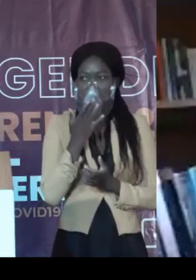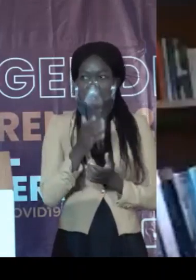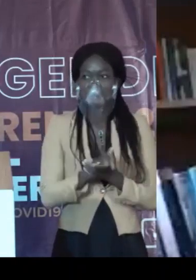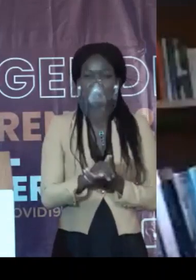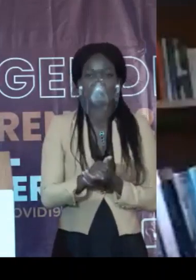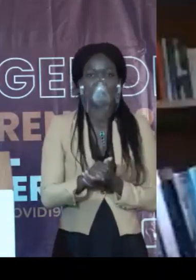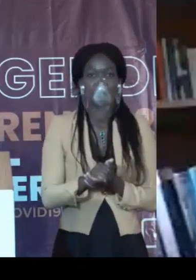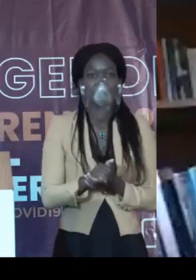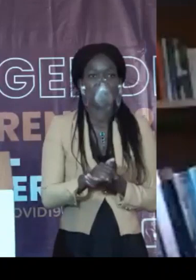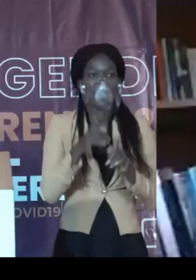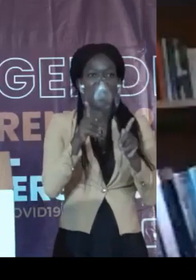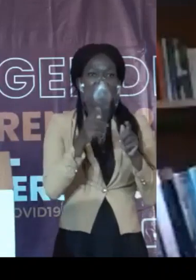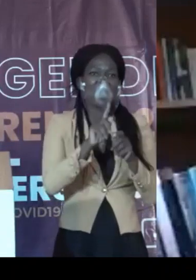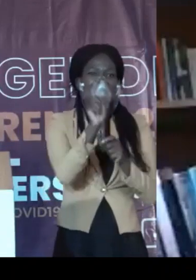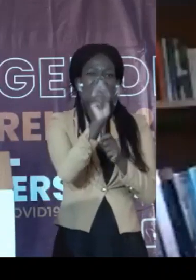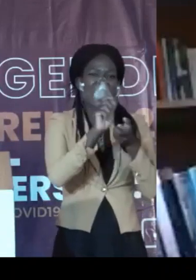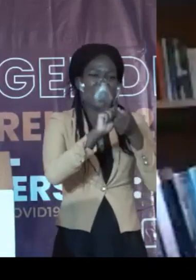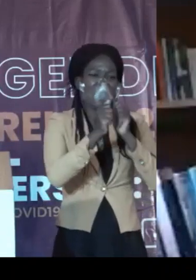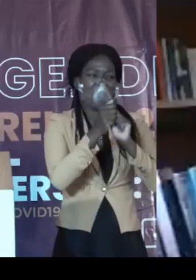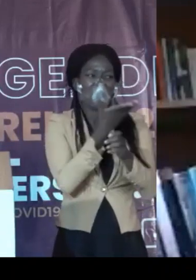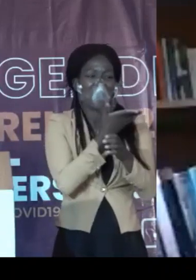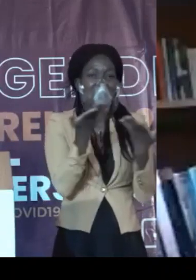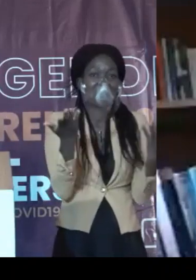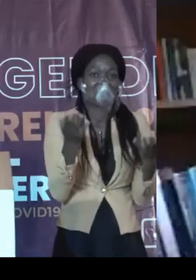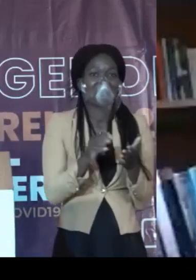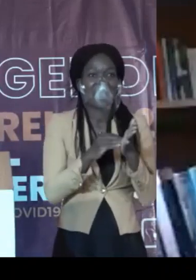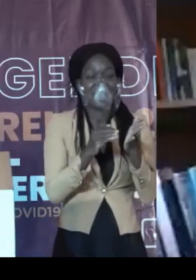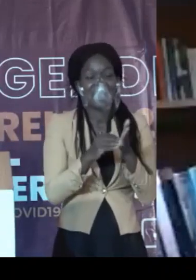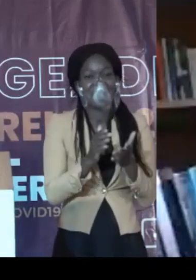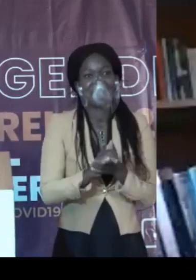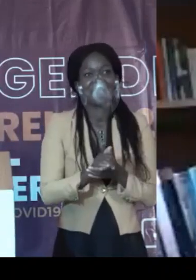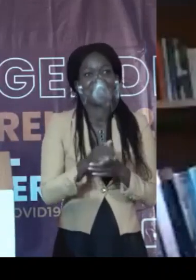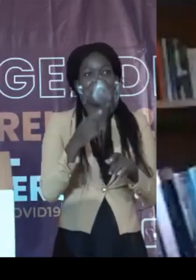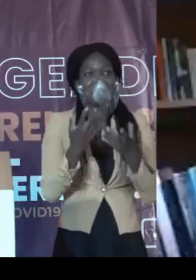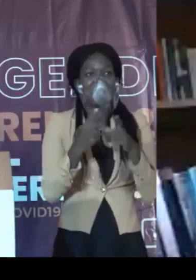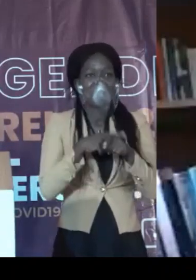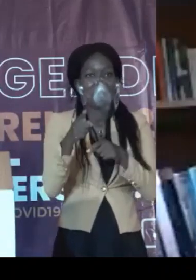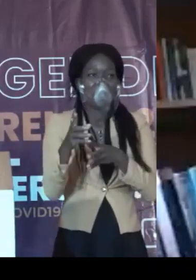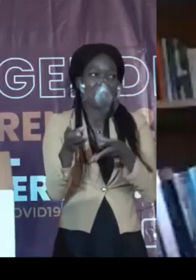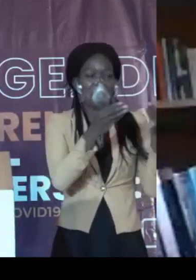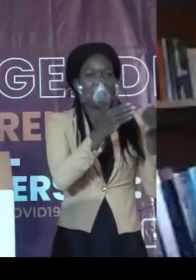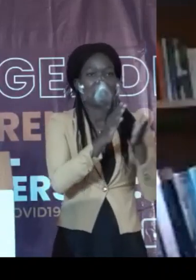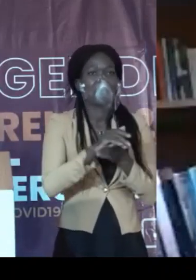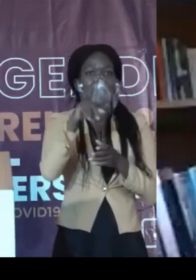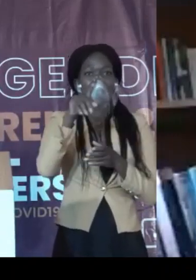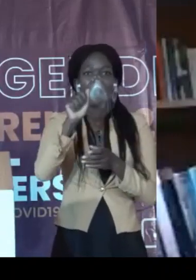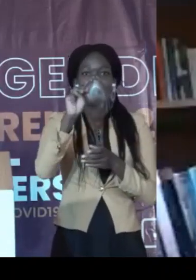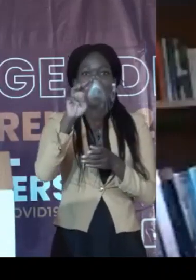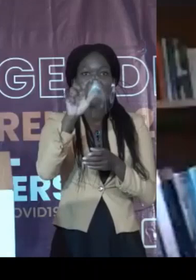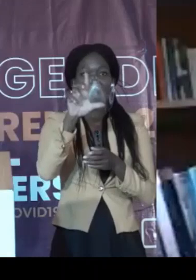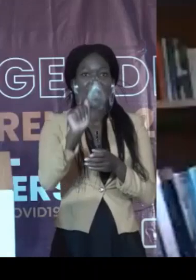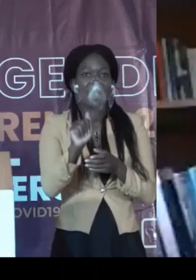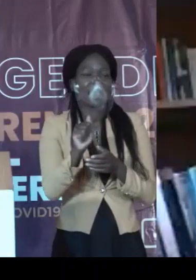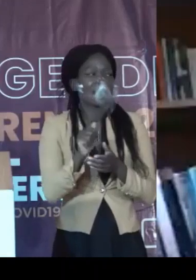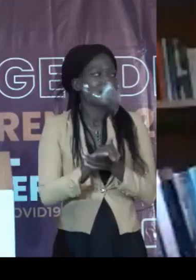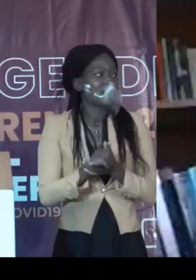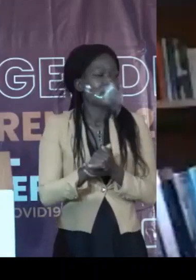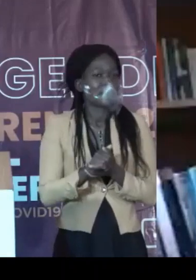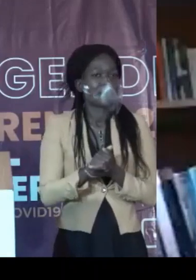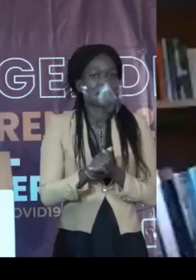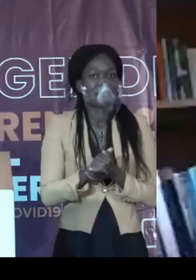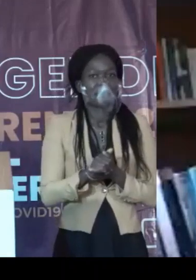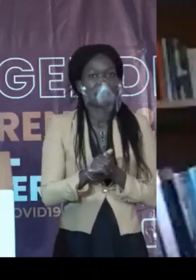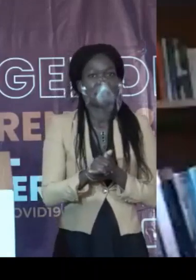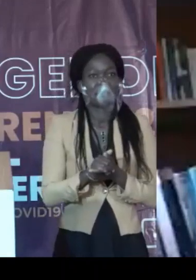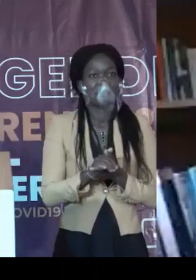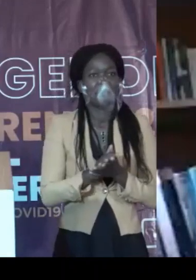while we sort out the technical issue, I think we can now go to Pamela. I'm sure that we need, yes, I think